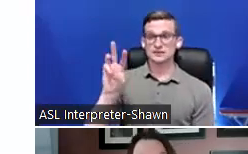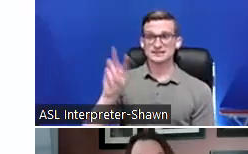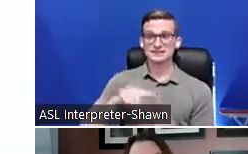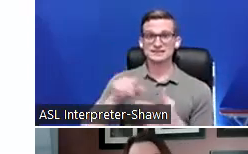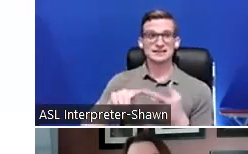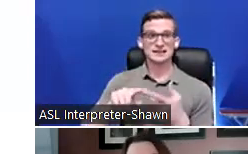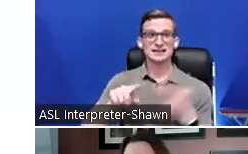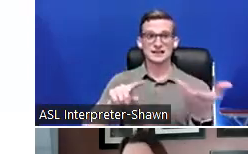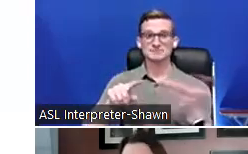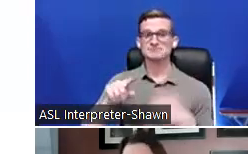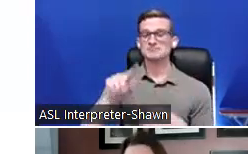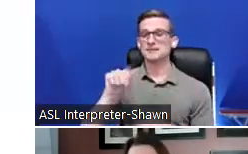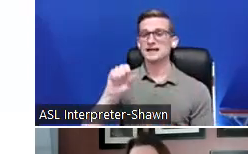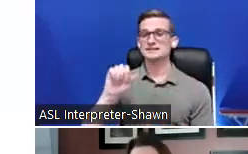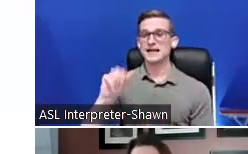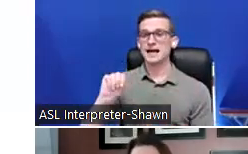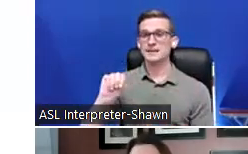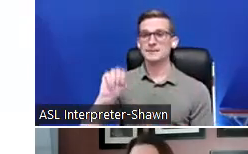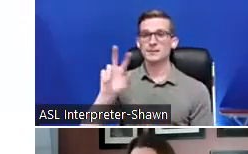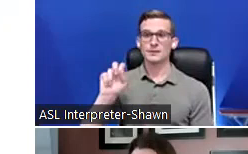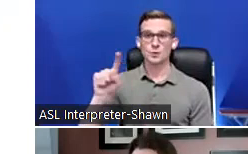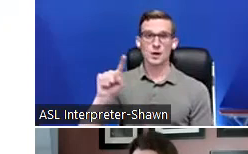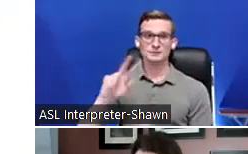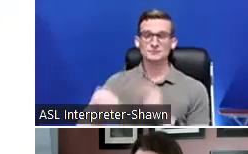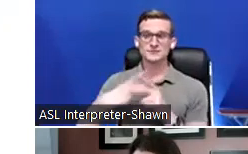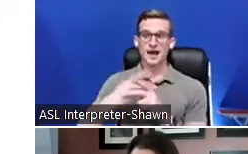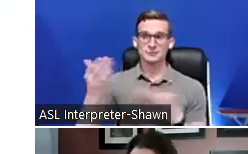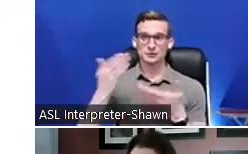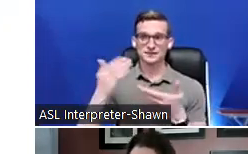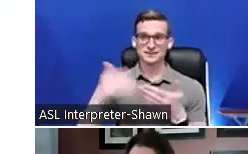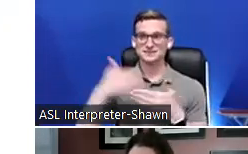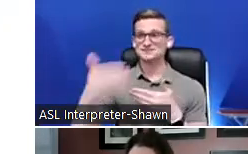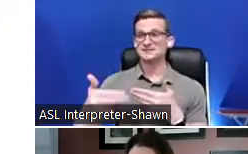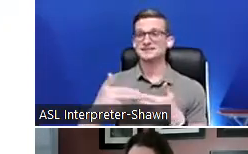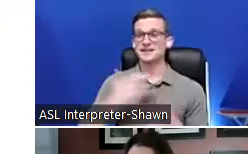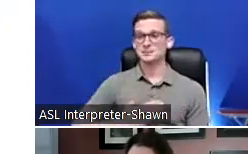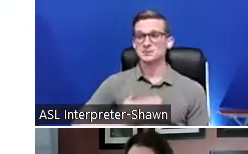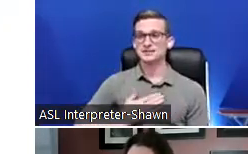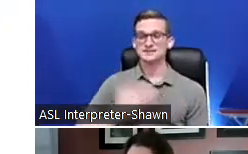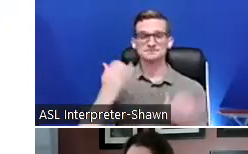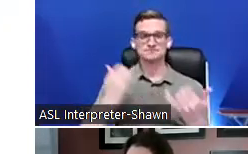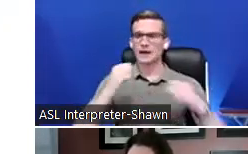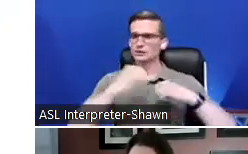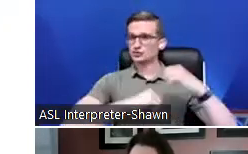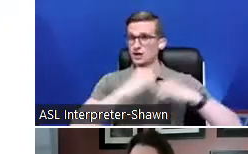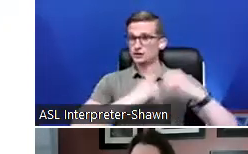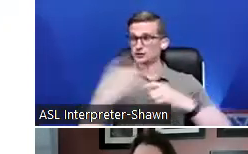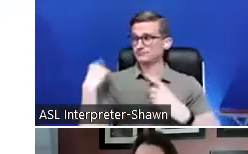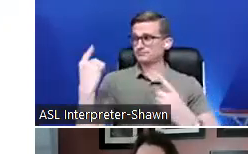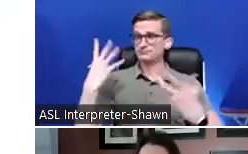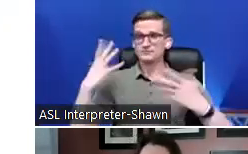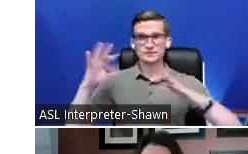So you'll see now that we've gone through the structure pretty well in depth, I will hit fairly high